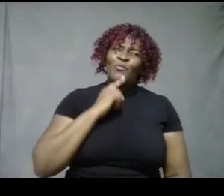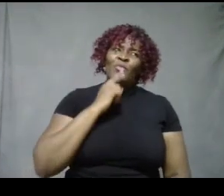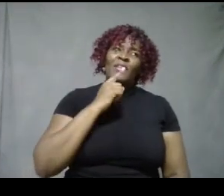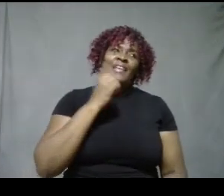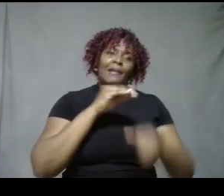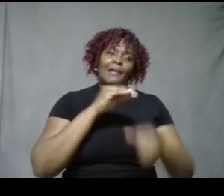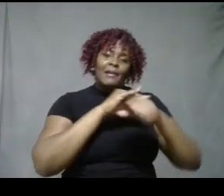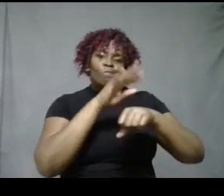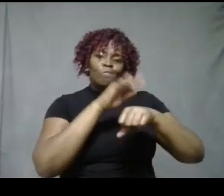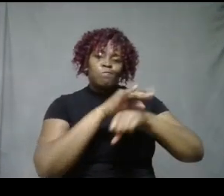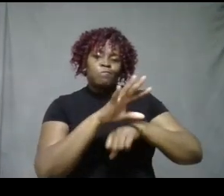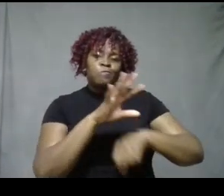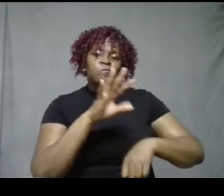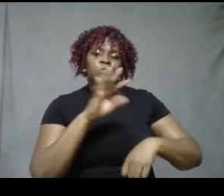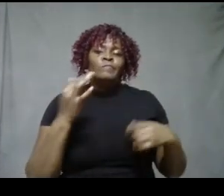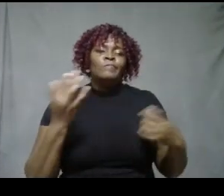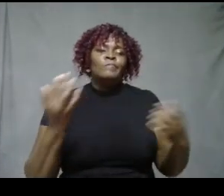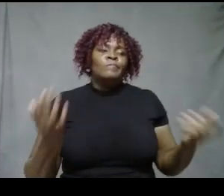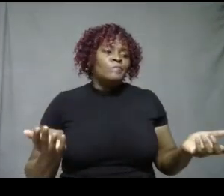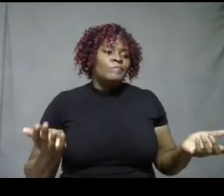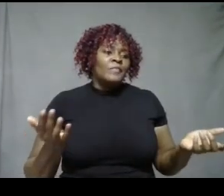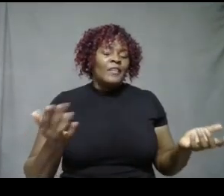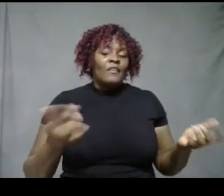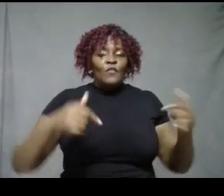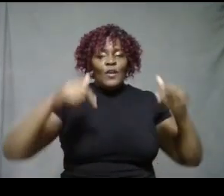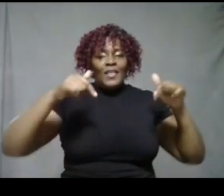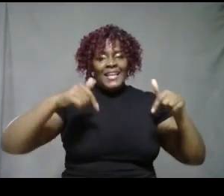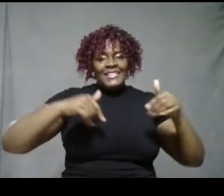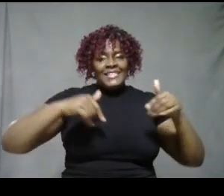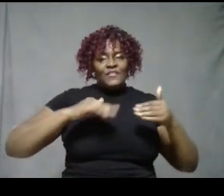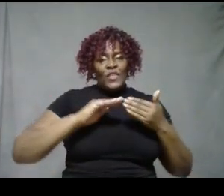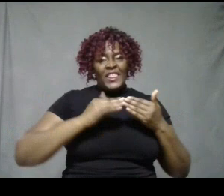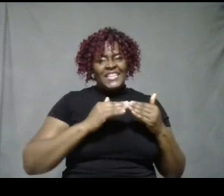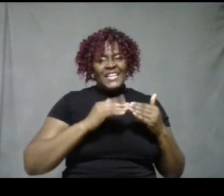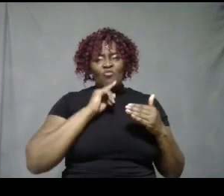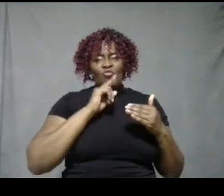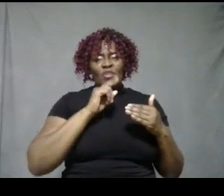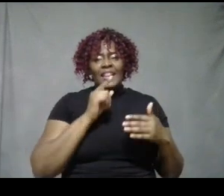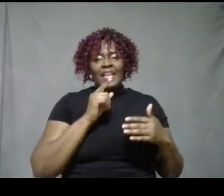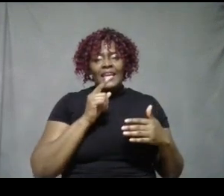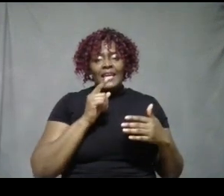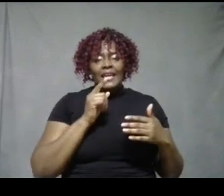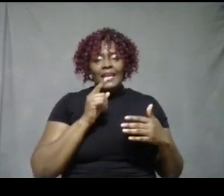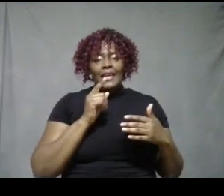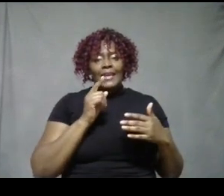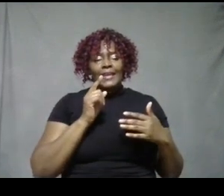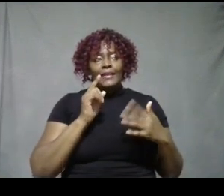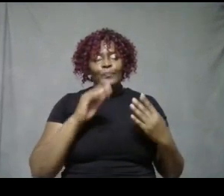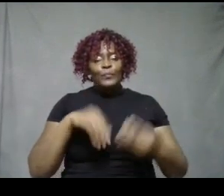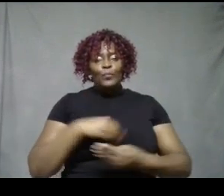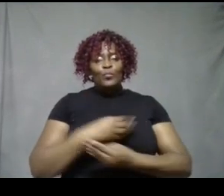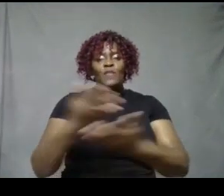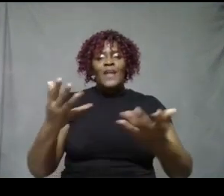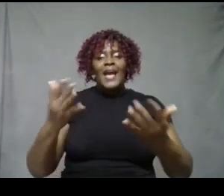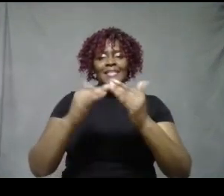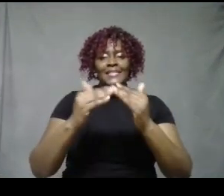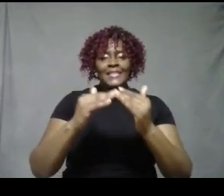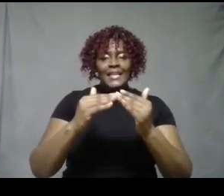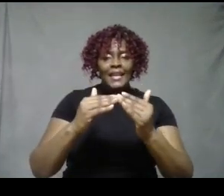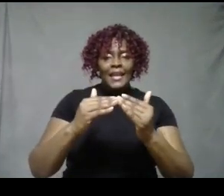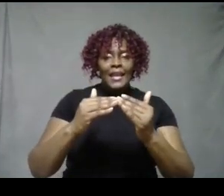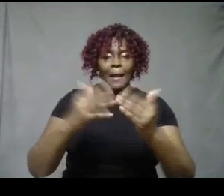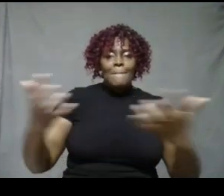that this for the city is something that delivers to the city what you set out to, or